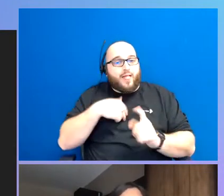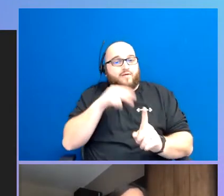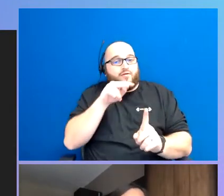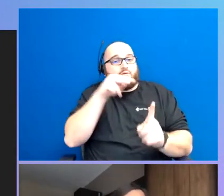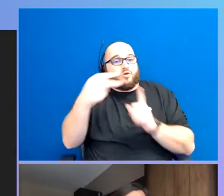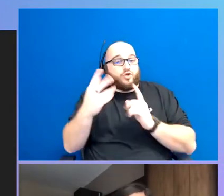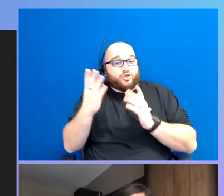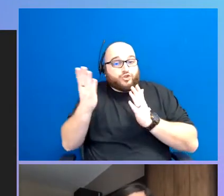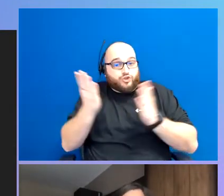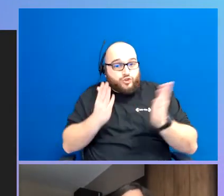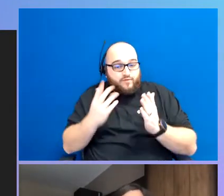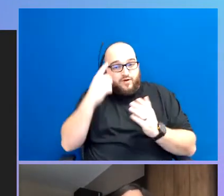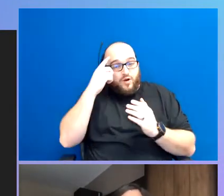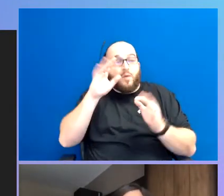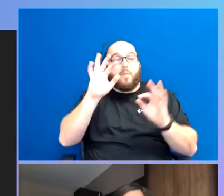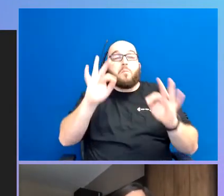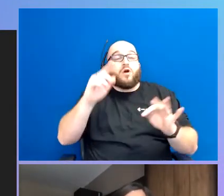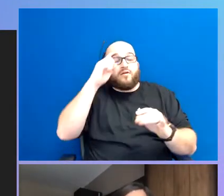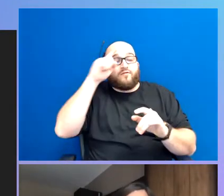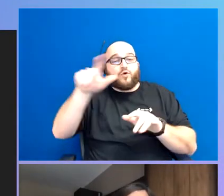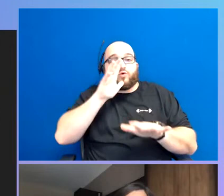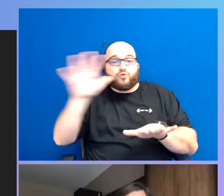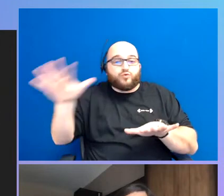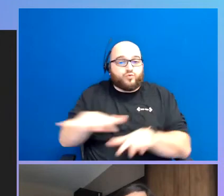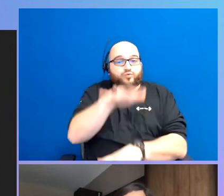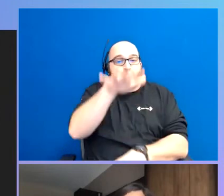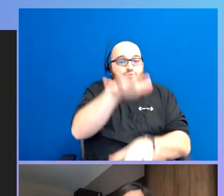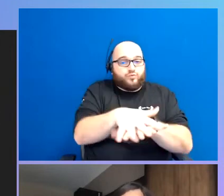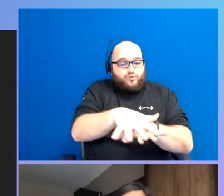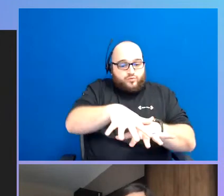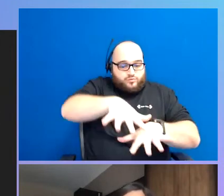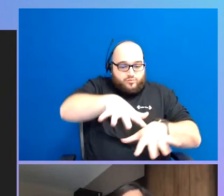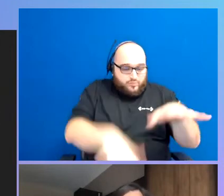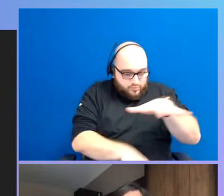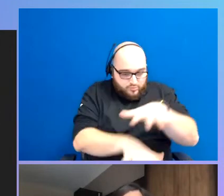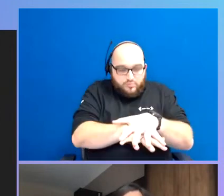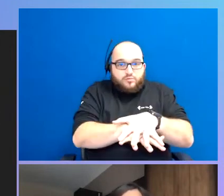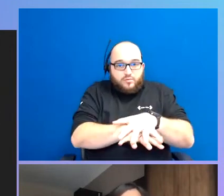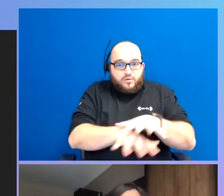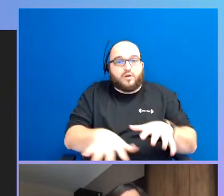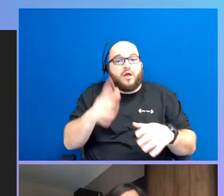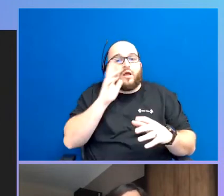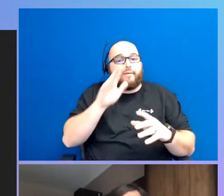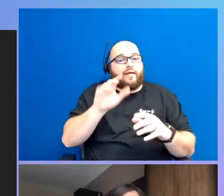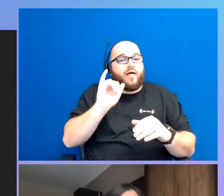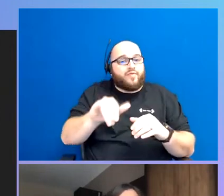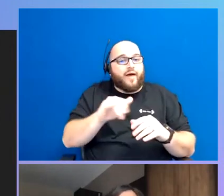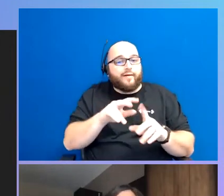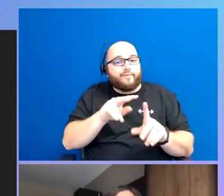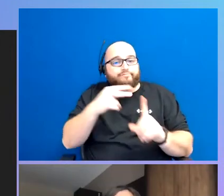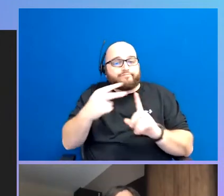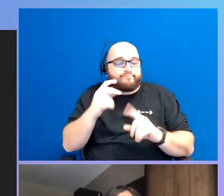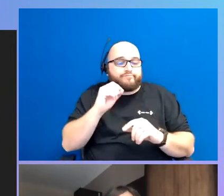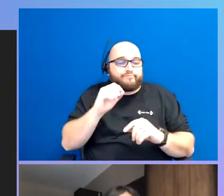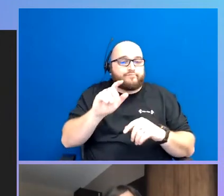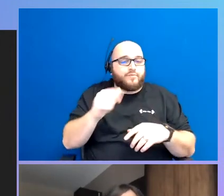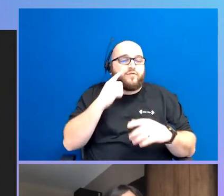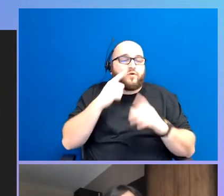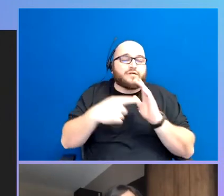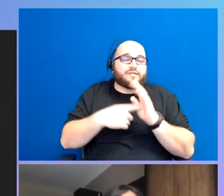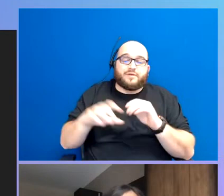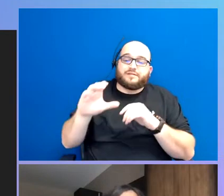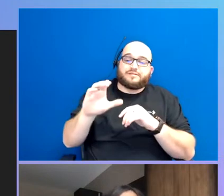for you to embed disability and accessibility perception in there as well. So if I take the example of CBC